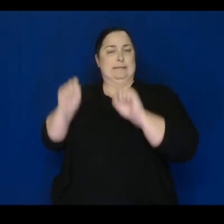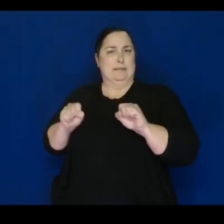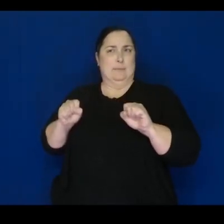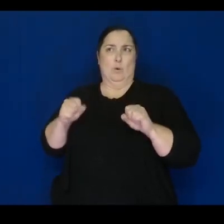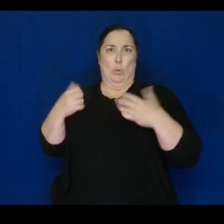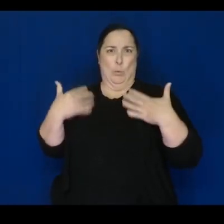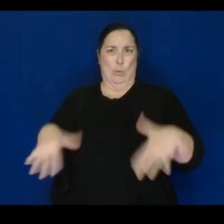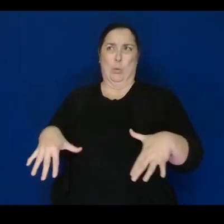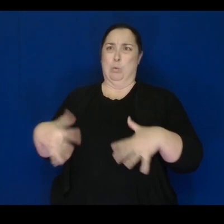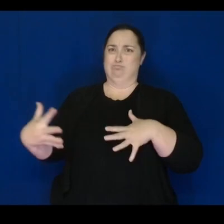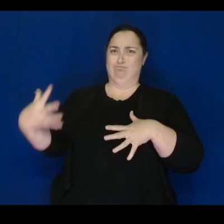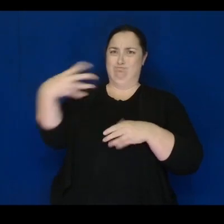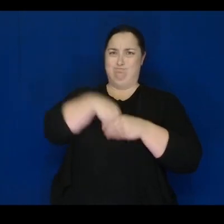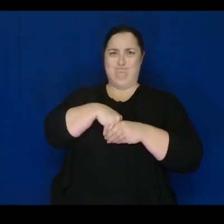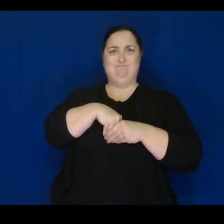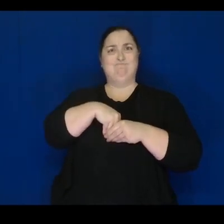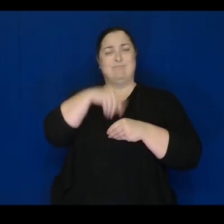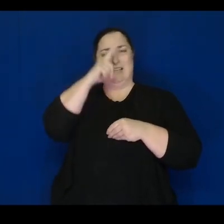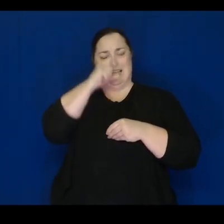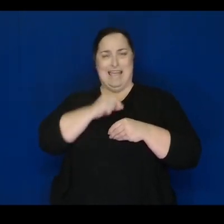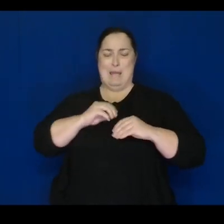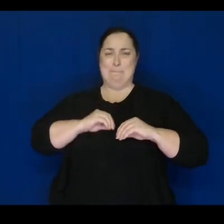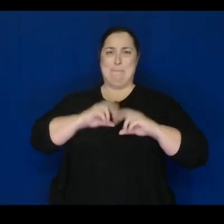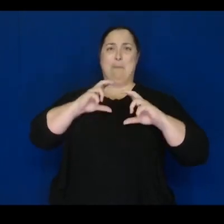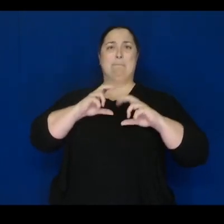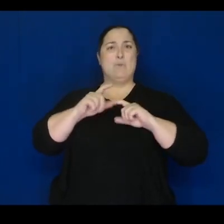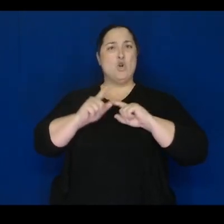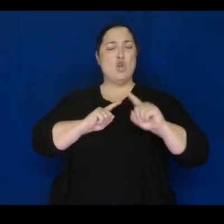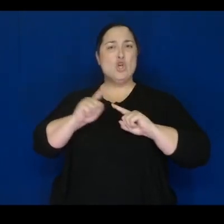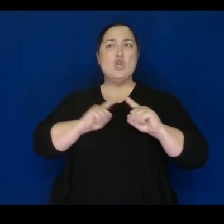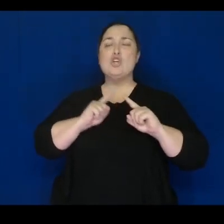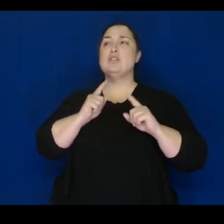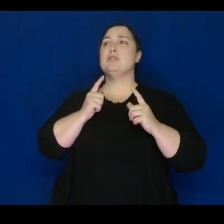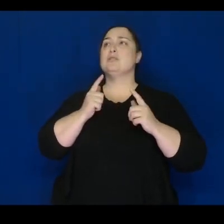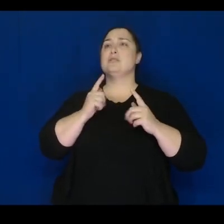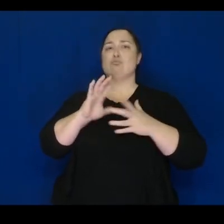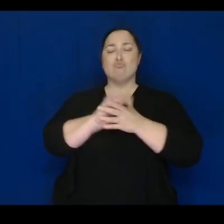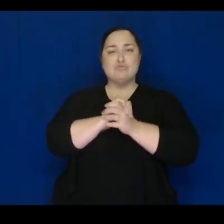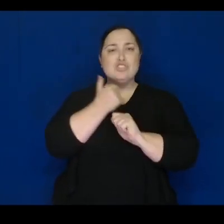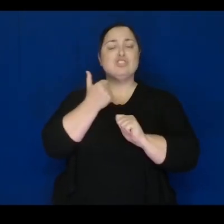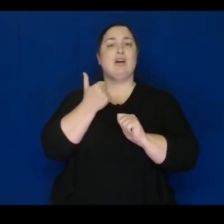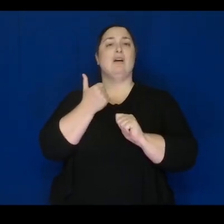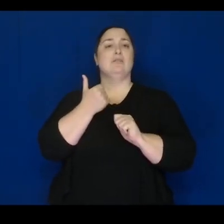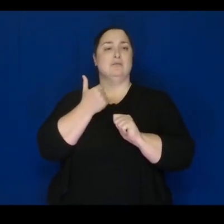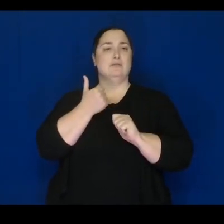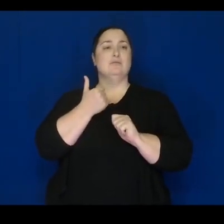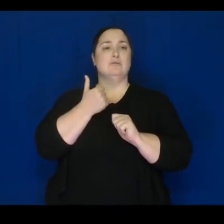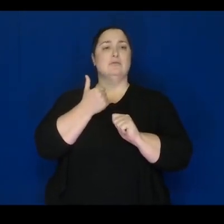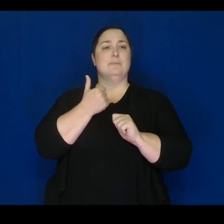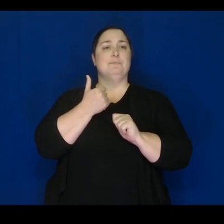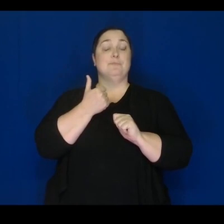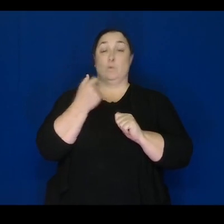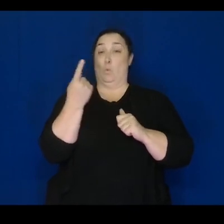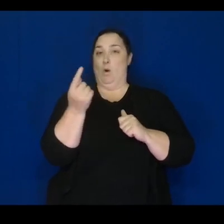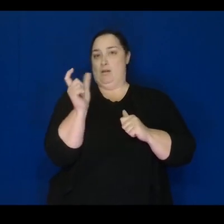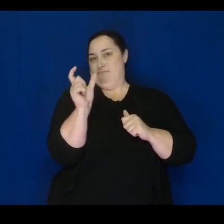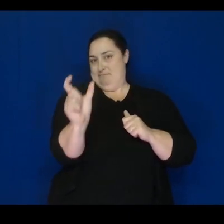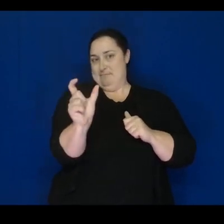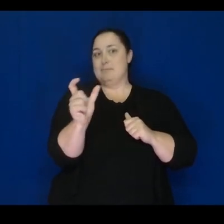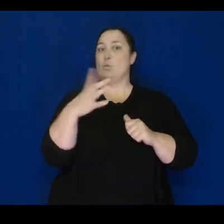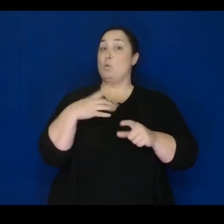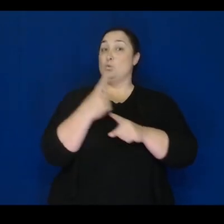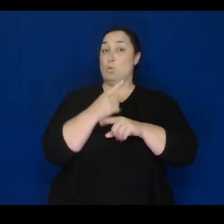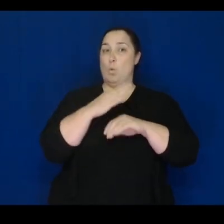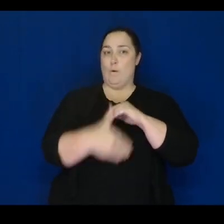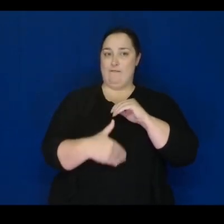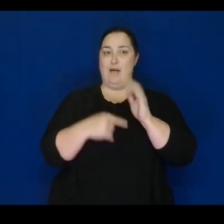really learn and really appreciate from those systems as well. So one I just wanted to talk about